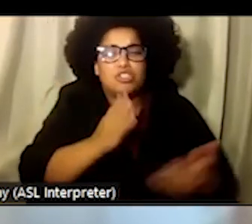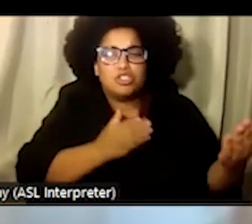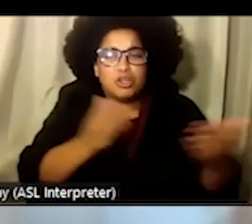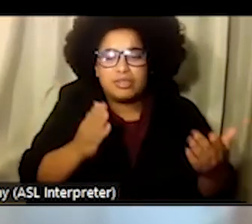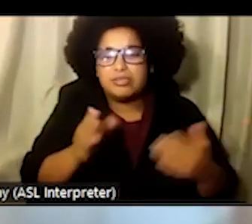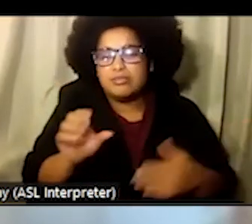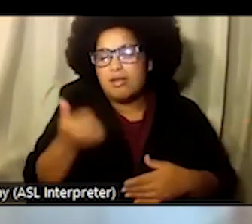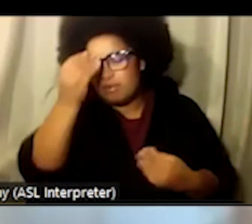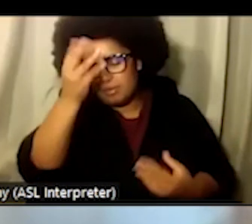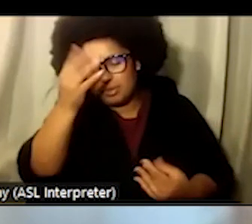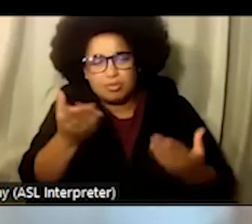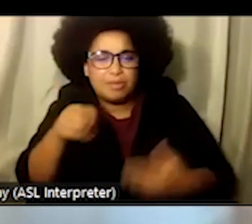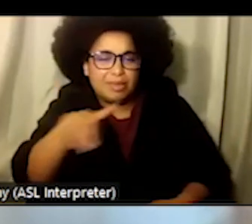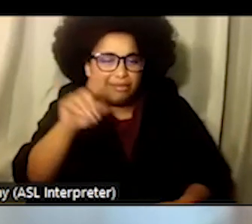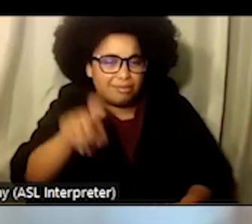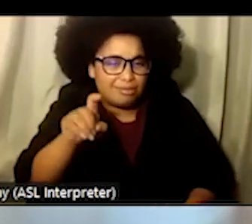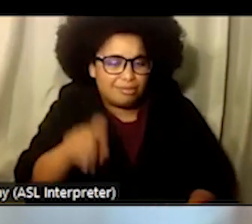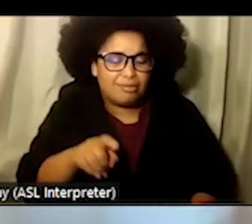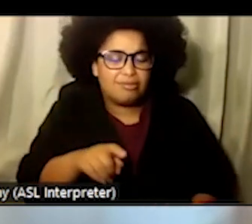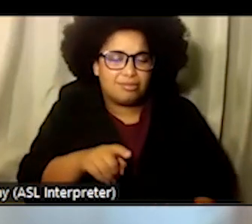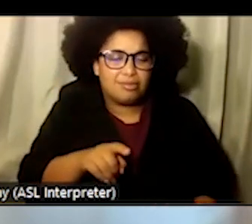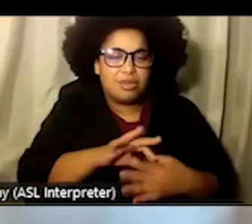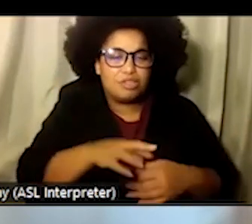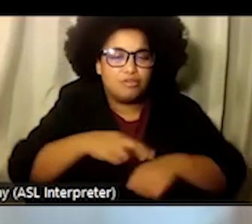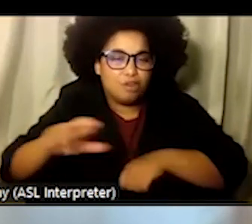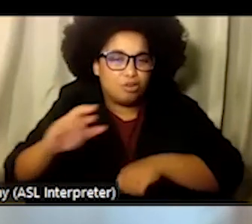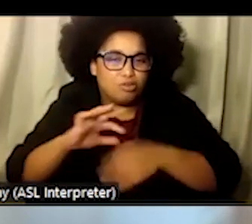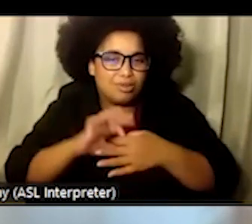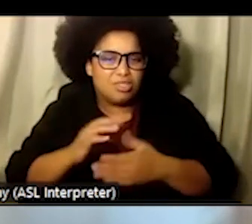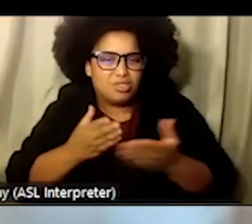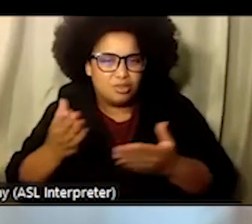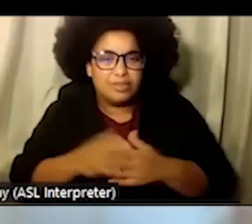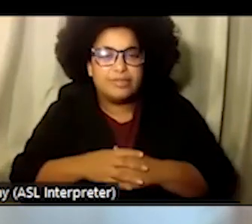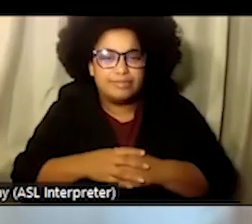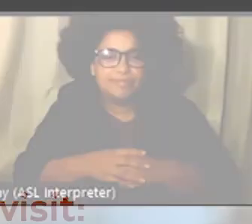and other information that they may need on referrals for services as well.